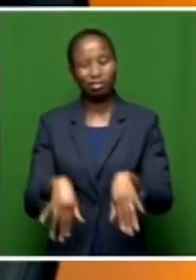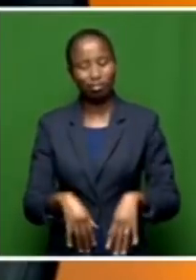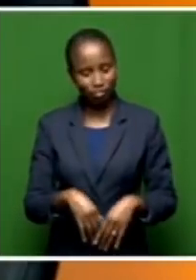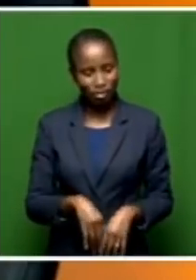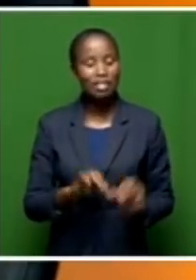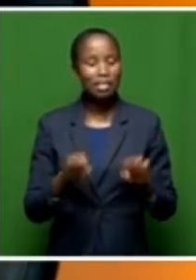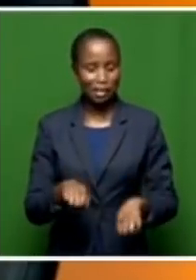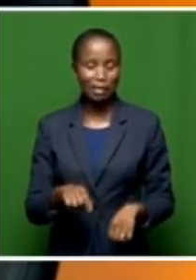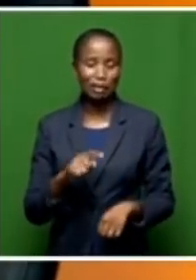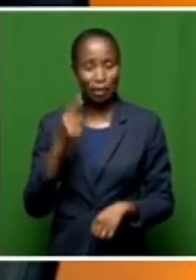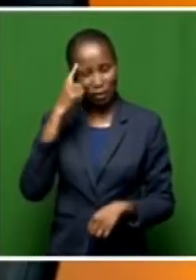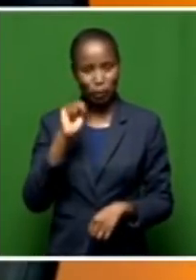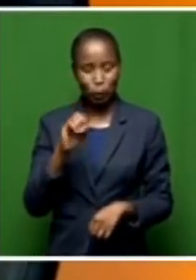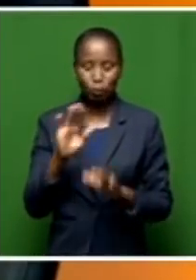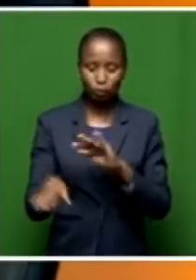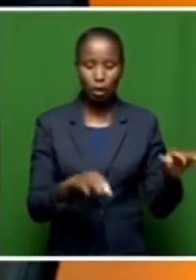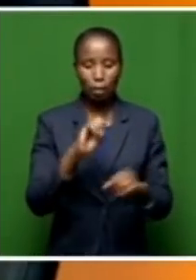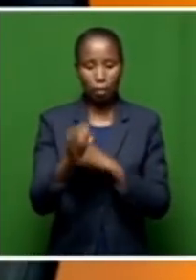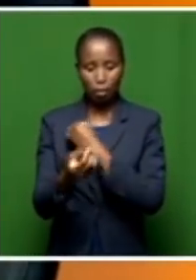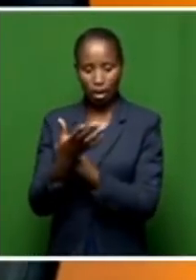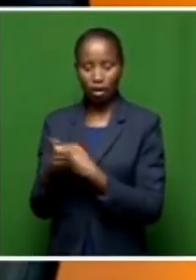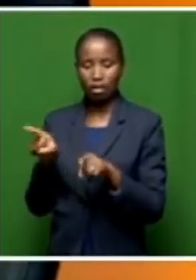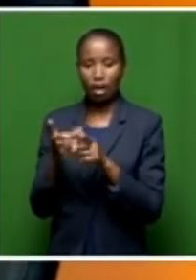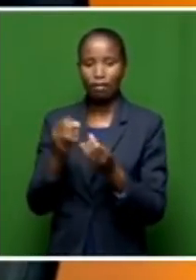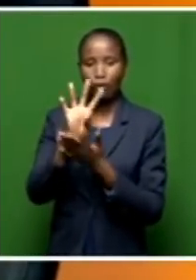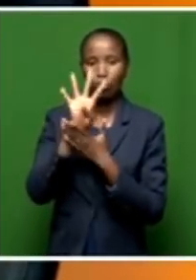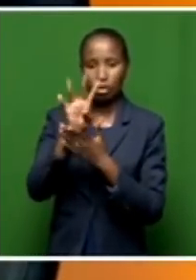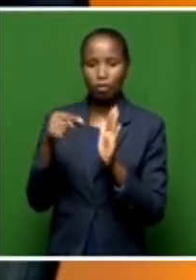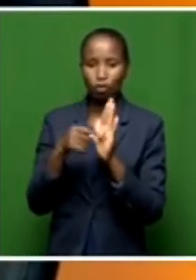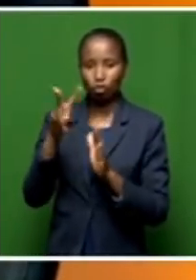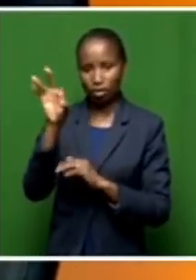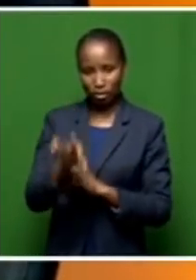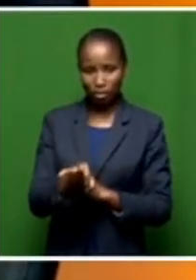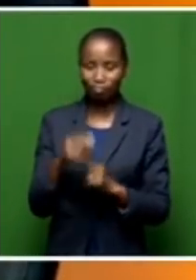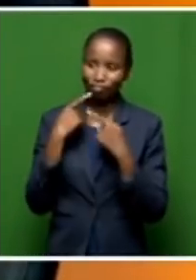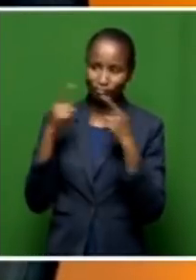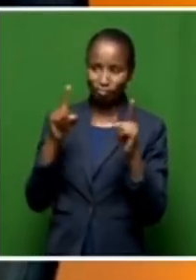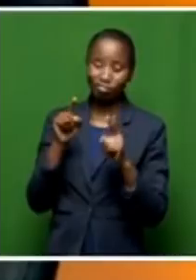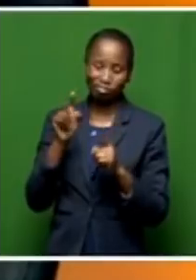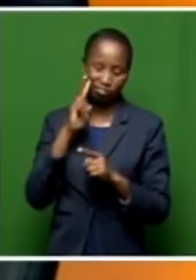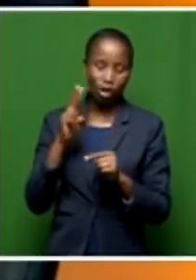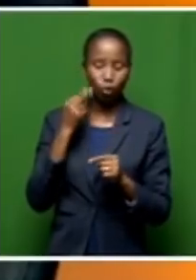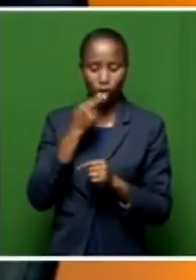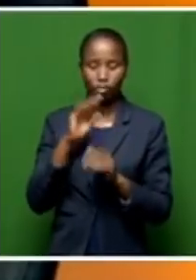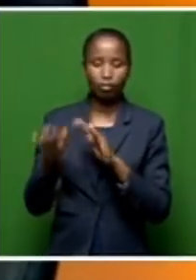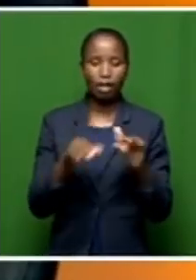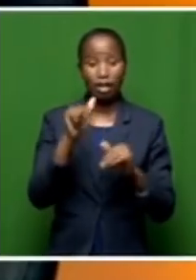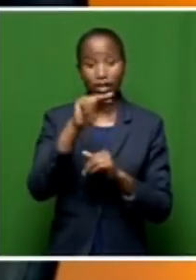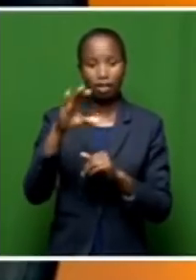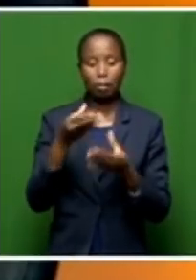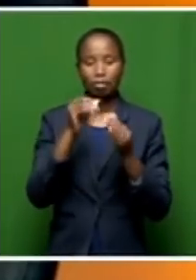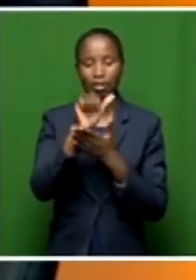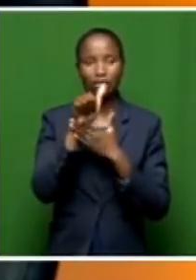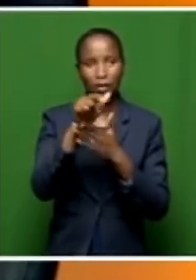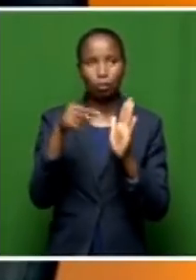Mpumalanga, we got 14.2% declared, so that's quite nice. ANC is 60.1% declared. The DA